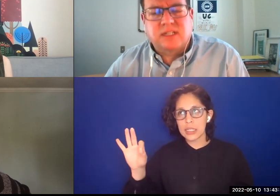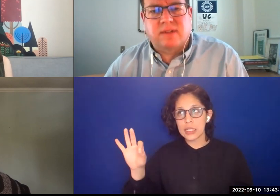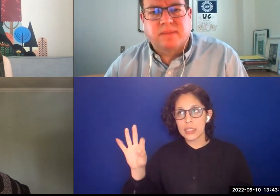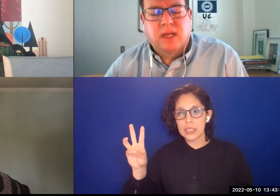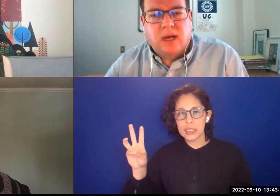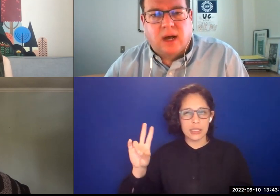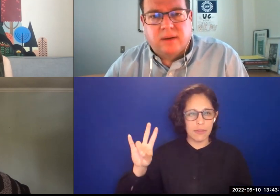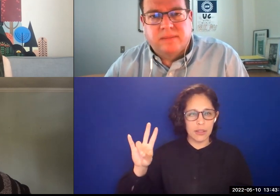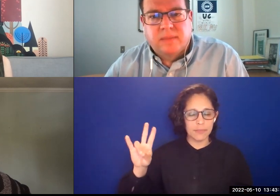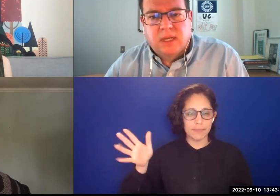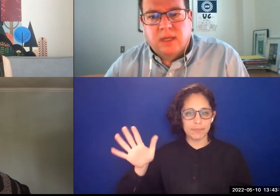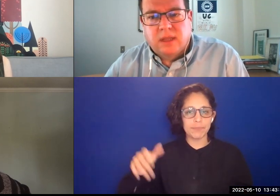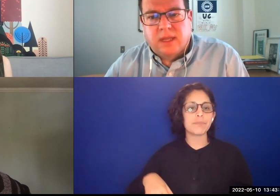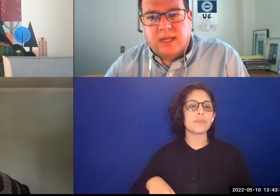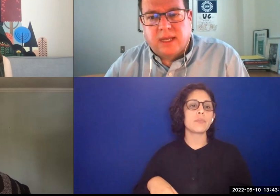1996, 1997,